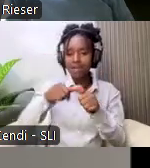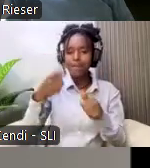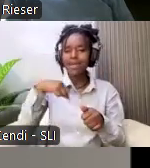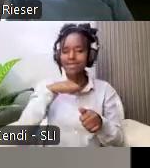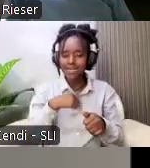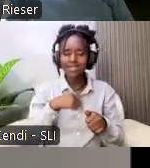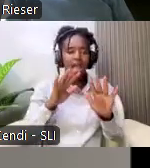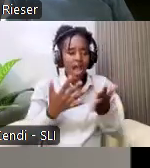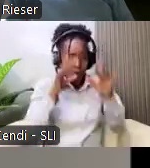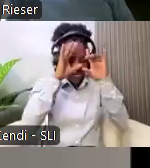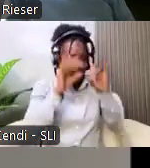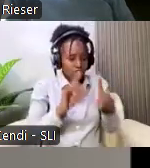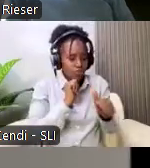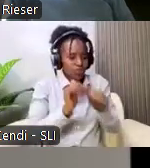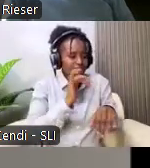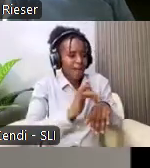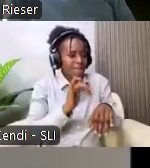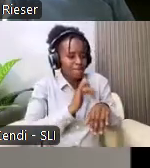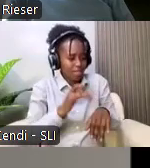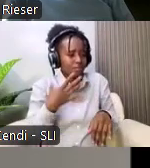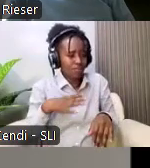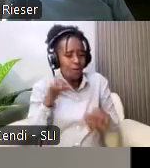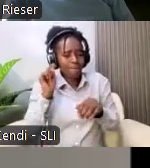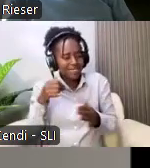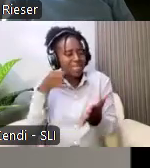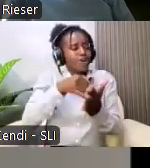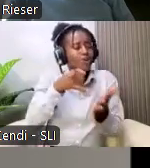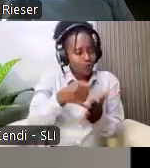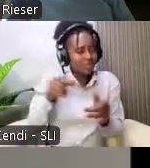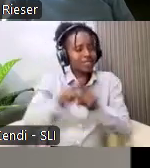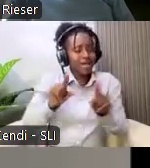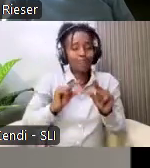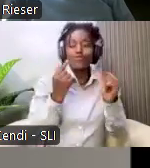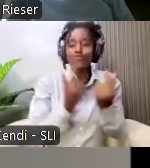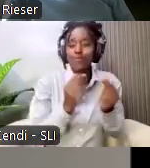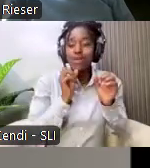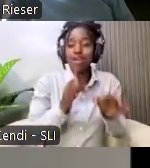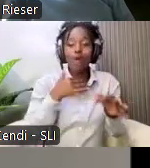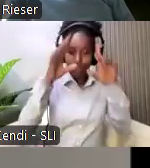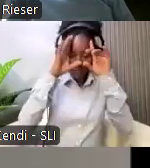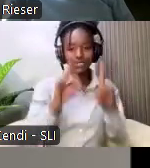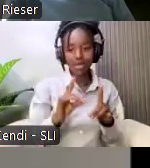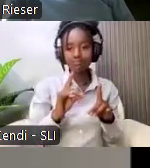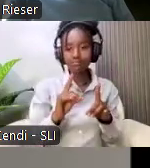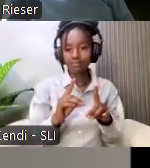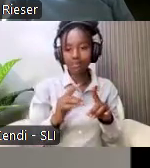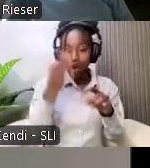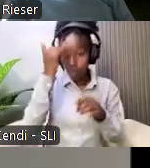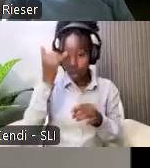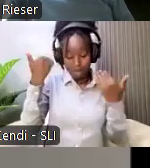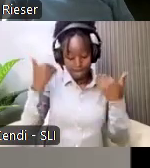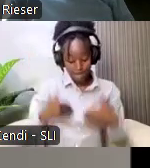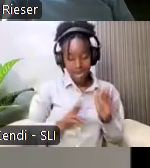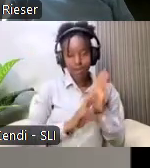any group should include that group in the decision-making process. As a representative of